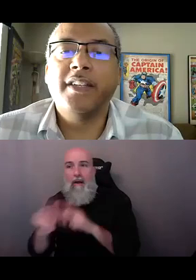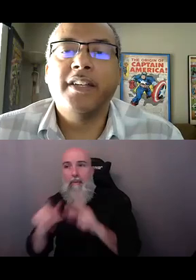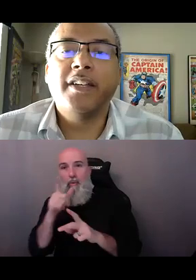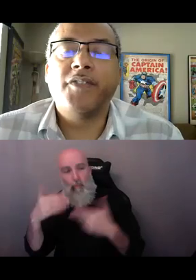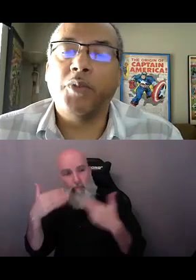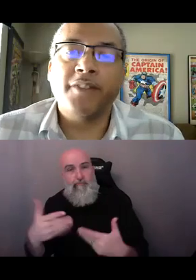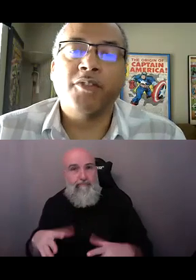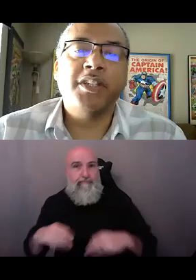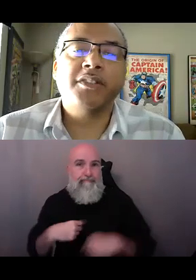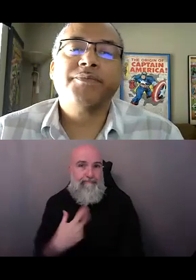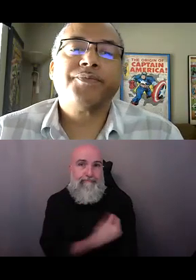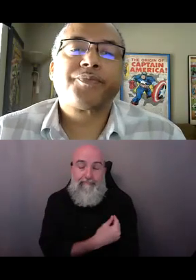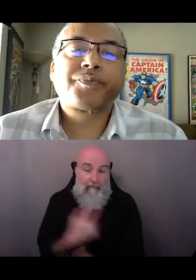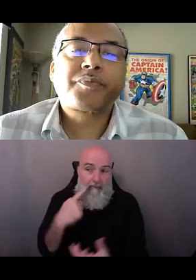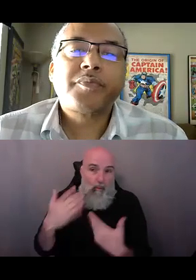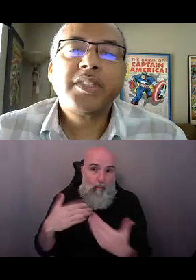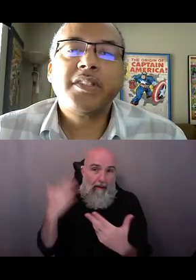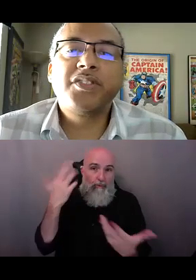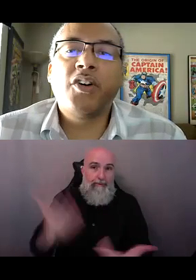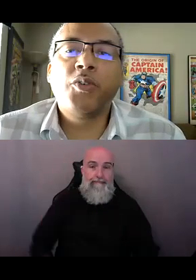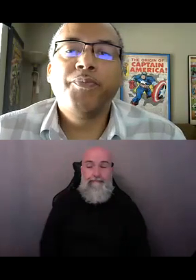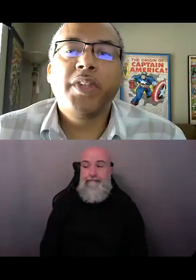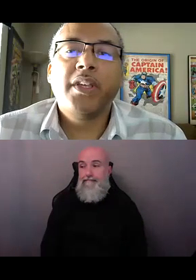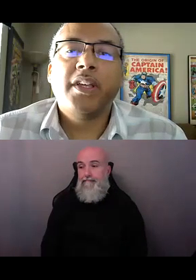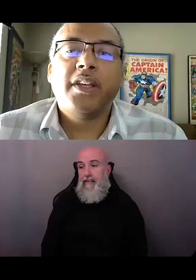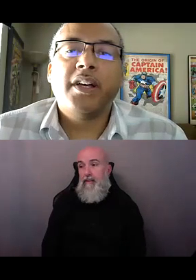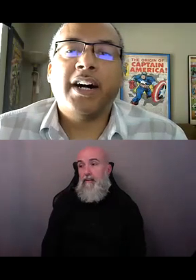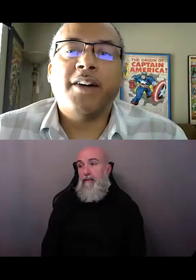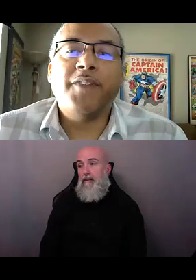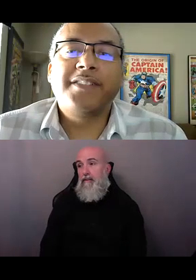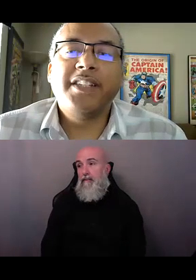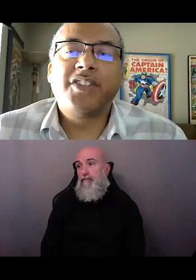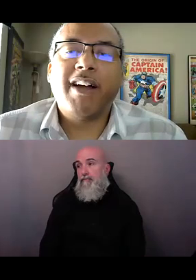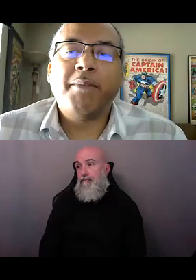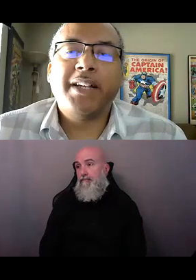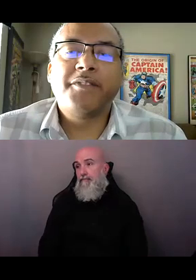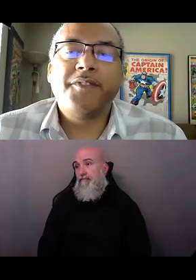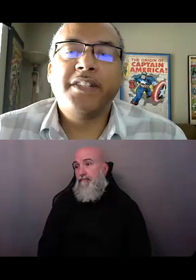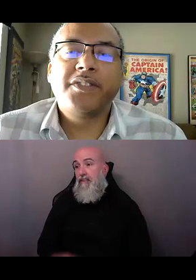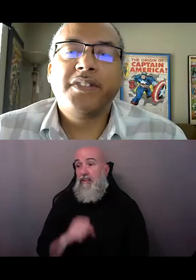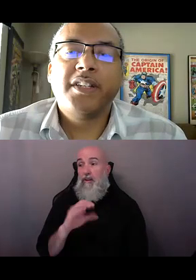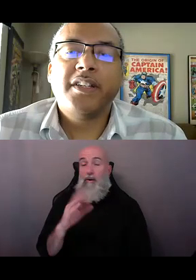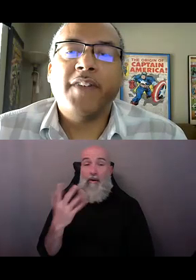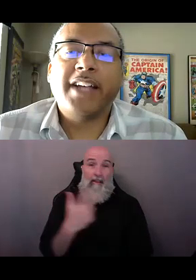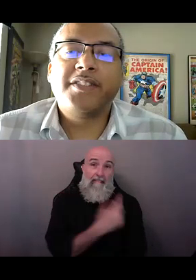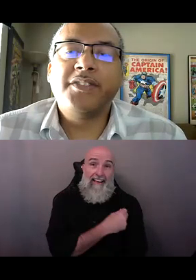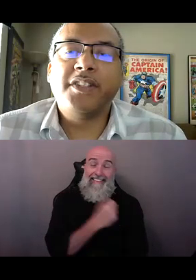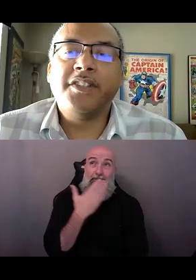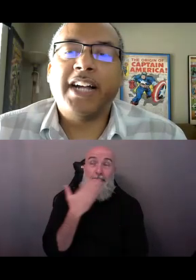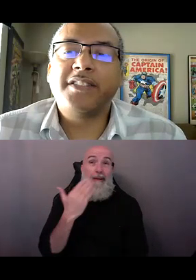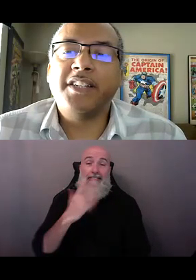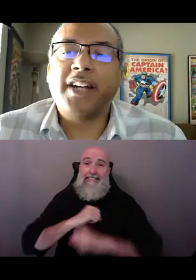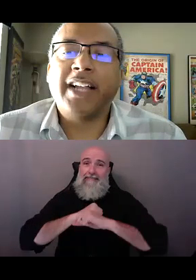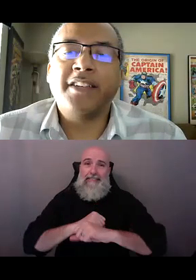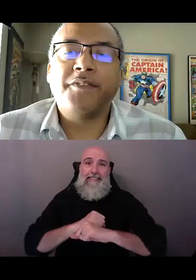in it for whatever reason. So vaccines are our best defense. Vaccines in the